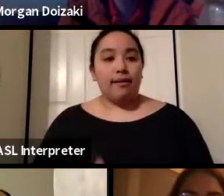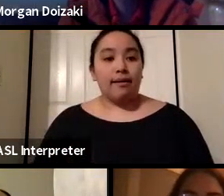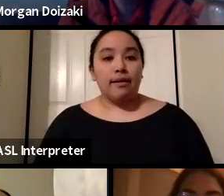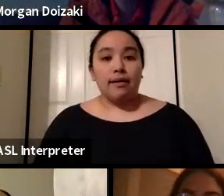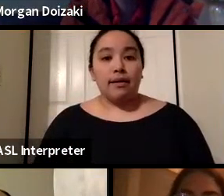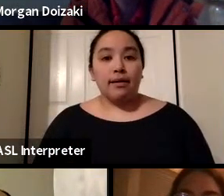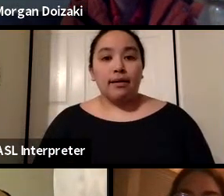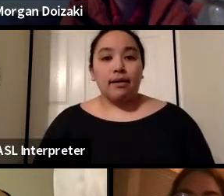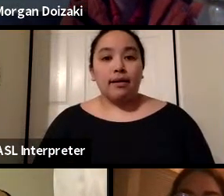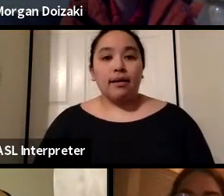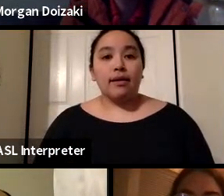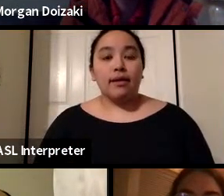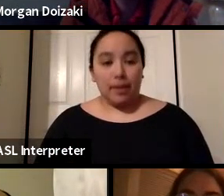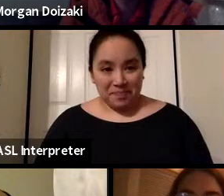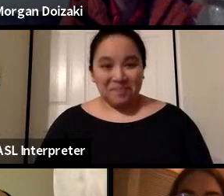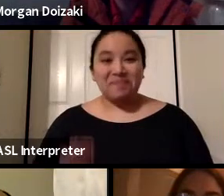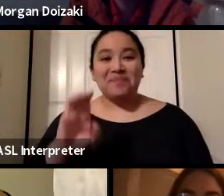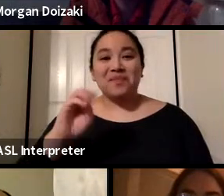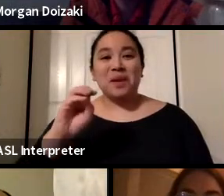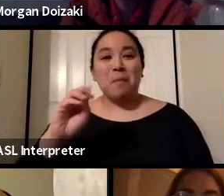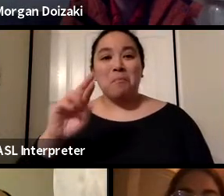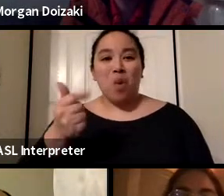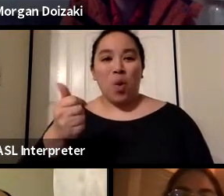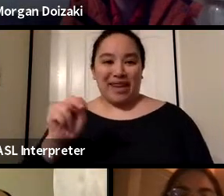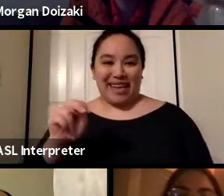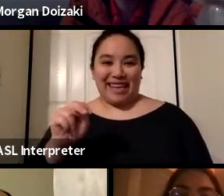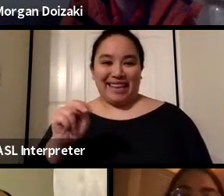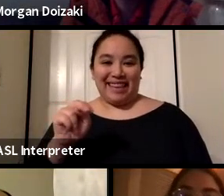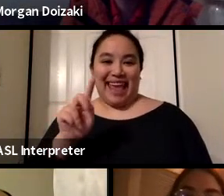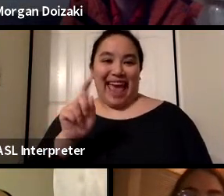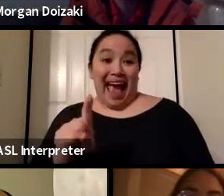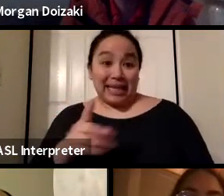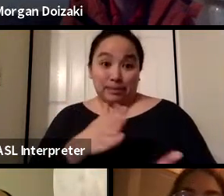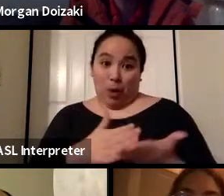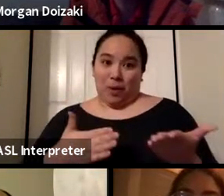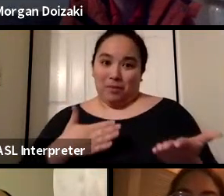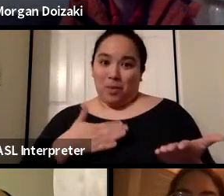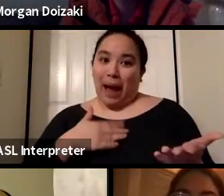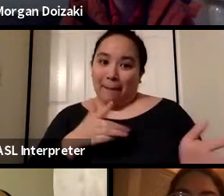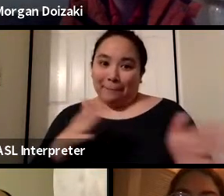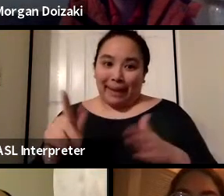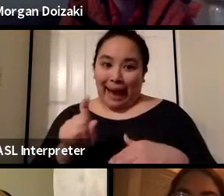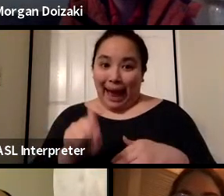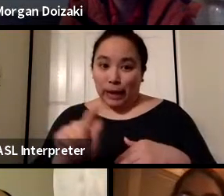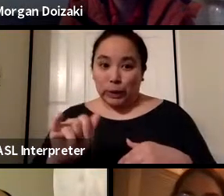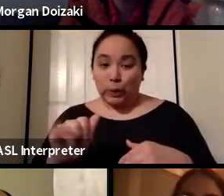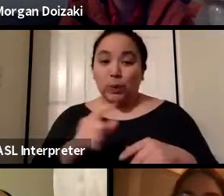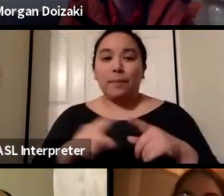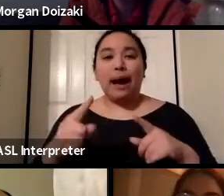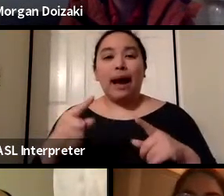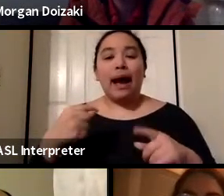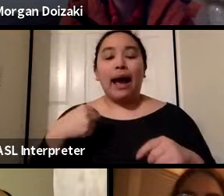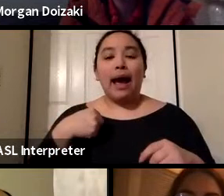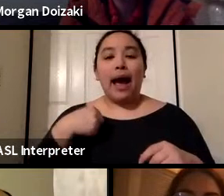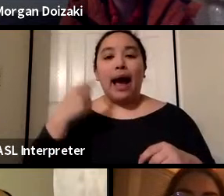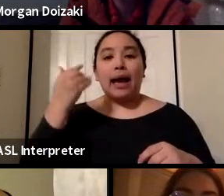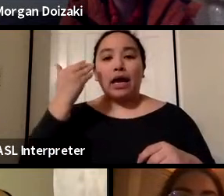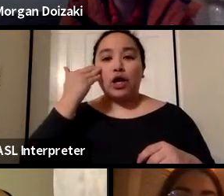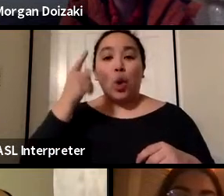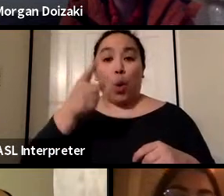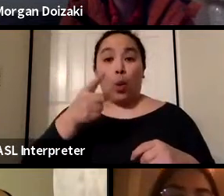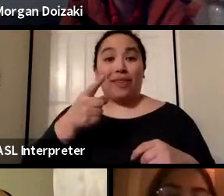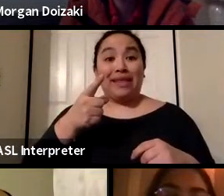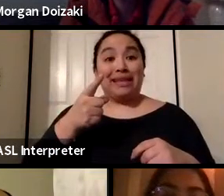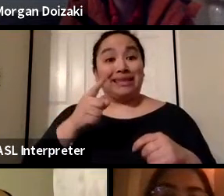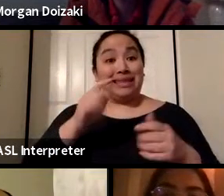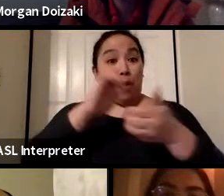Yeah, Morgan actually covered part of my question. The other part I know this is a dual grant